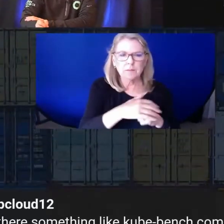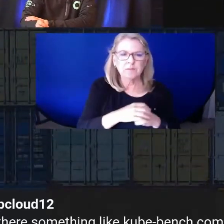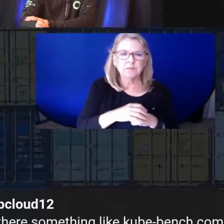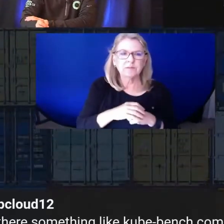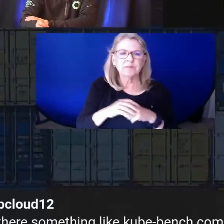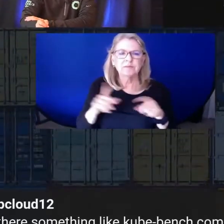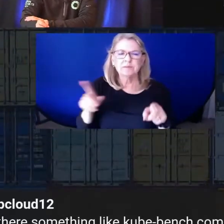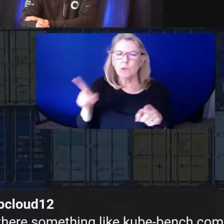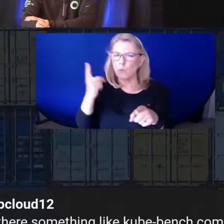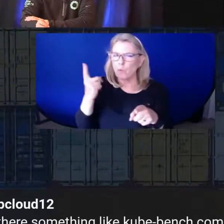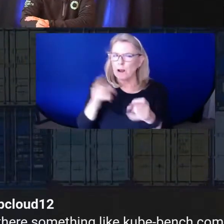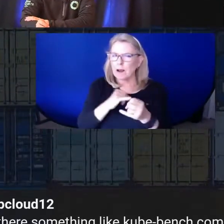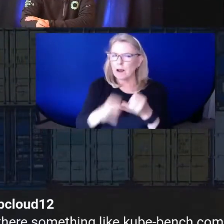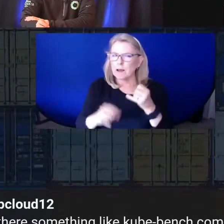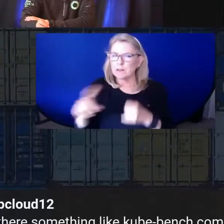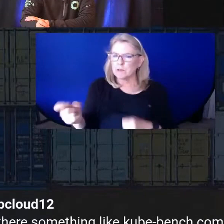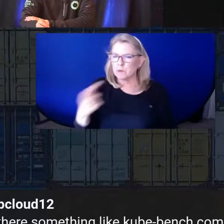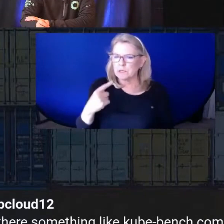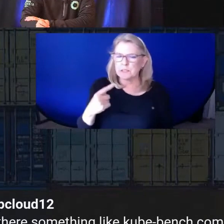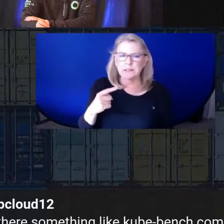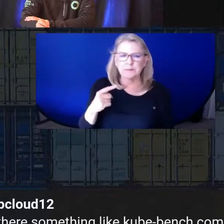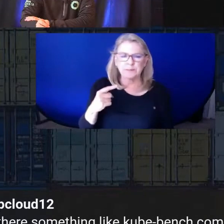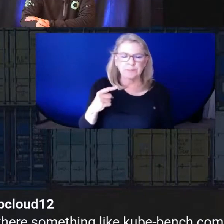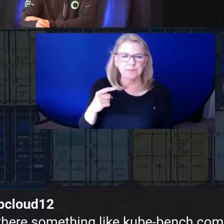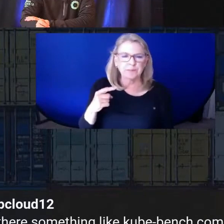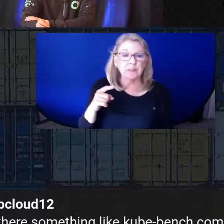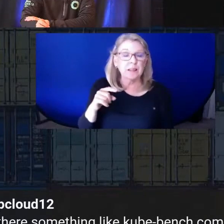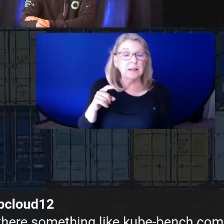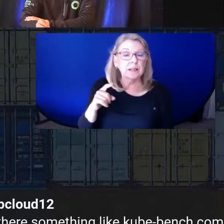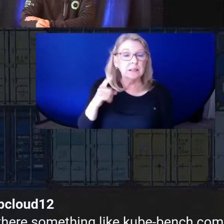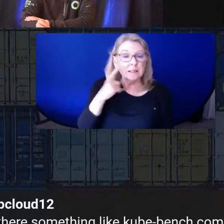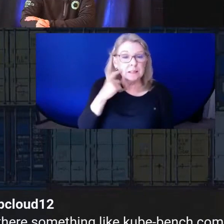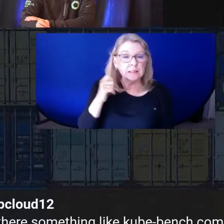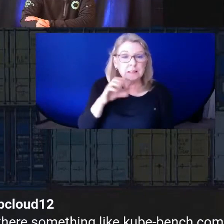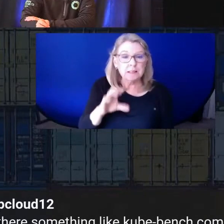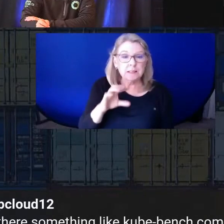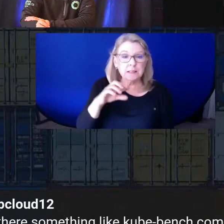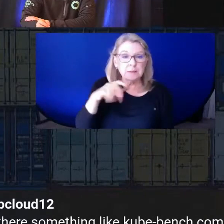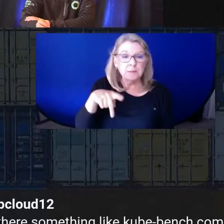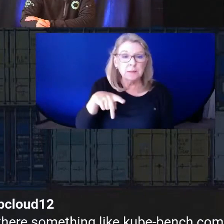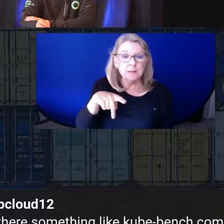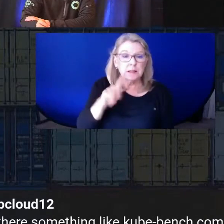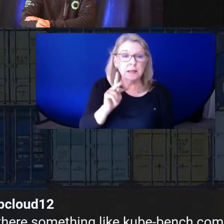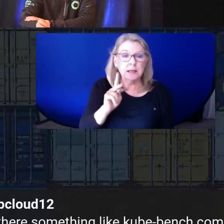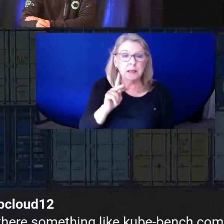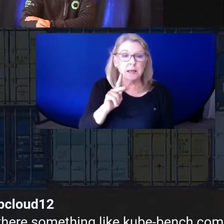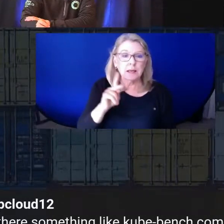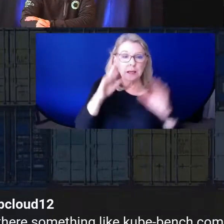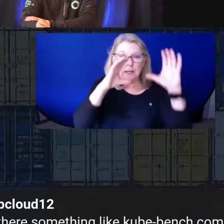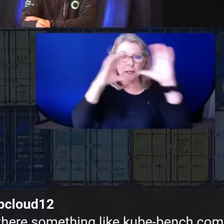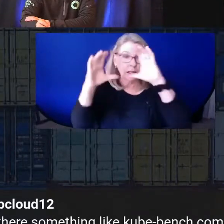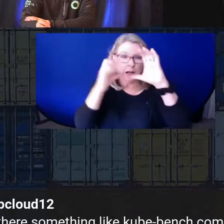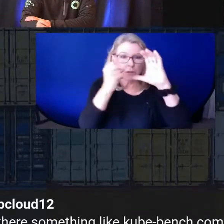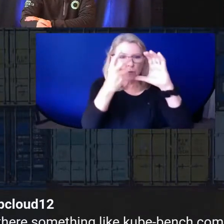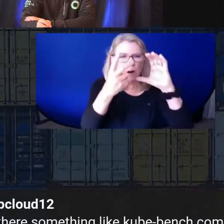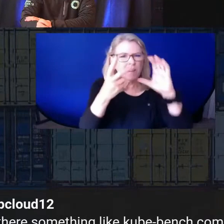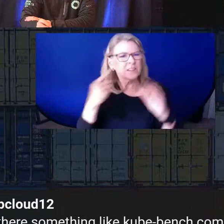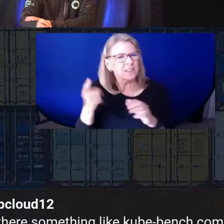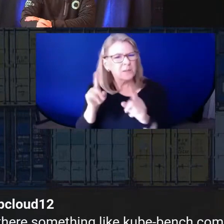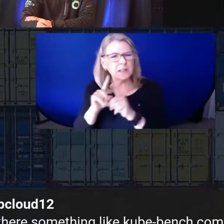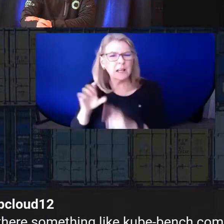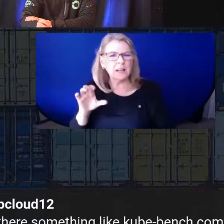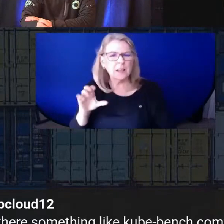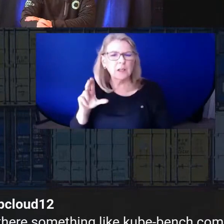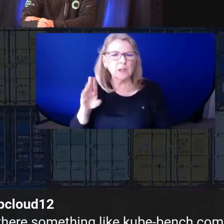some CKP Cloud 12. Is there something like Cubebench that we recommend for EKS? Is there anything